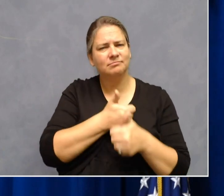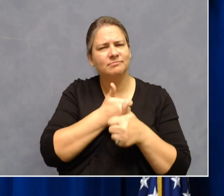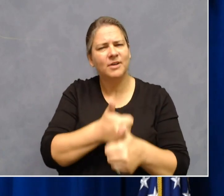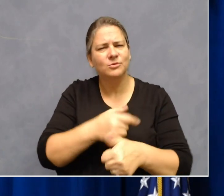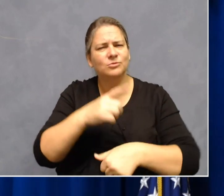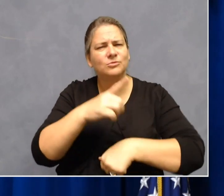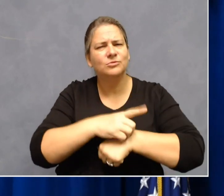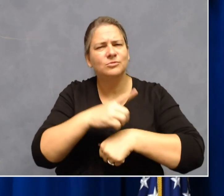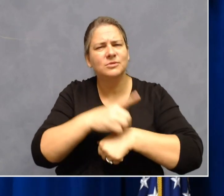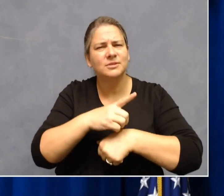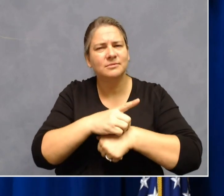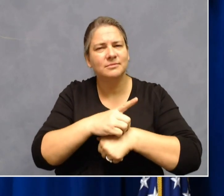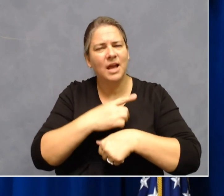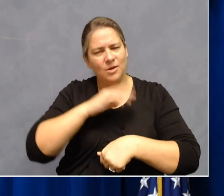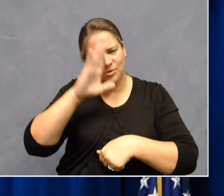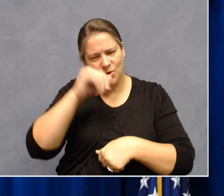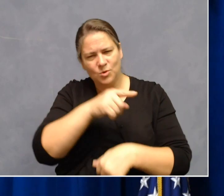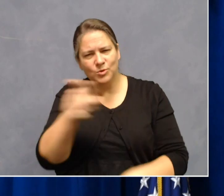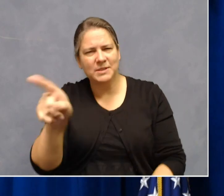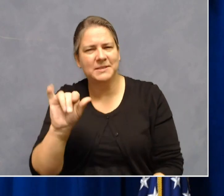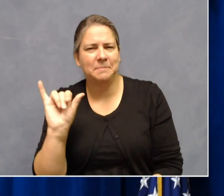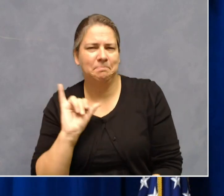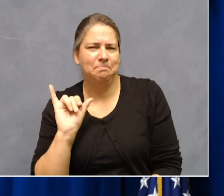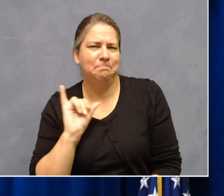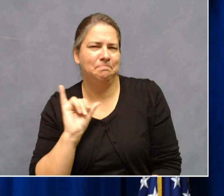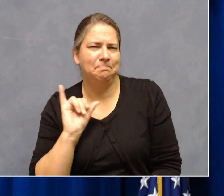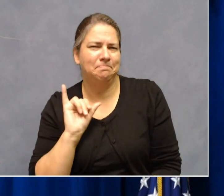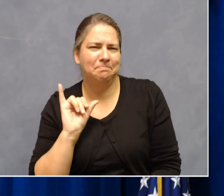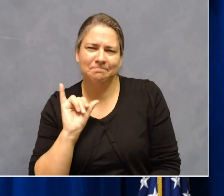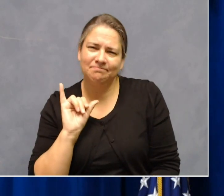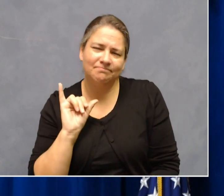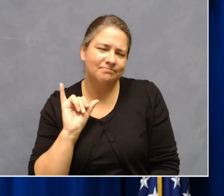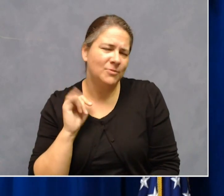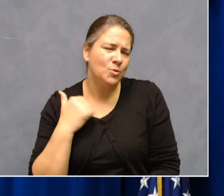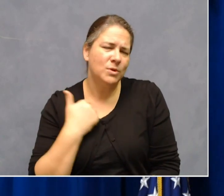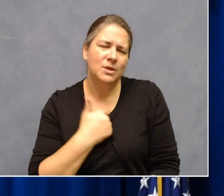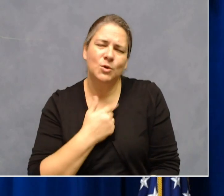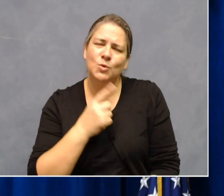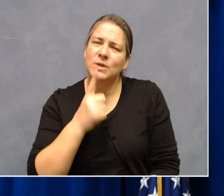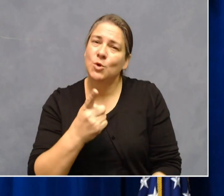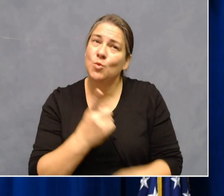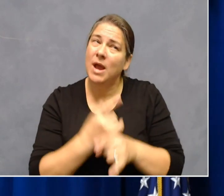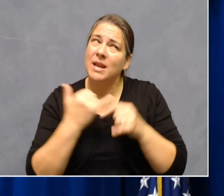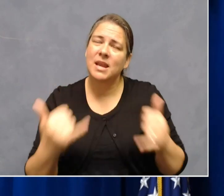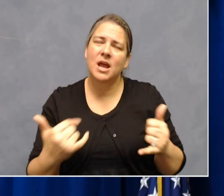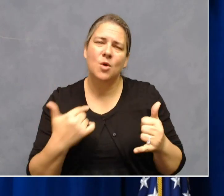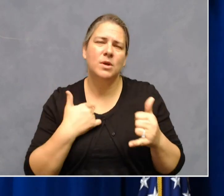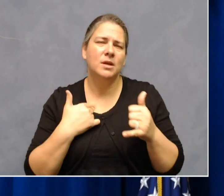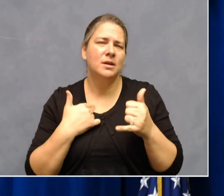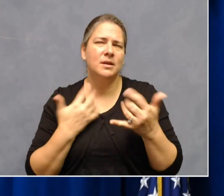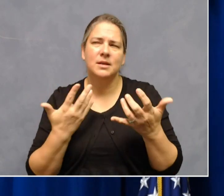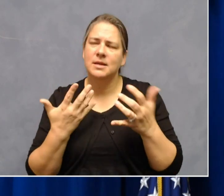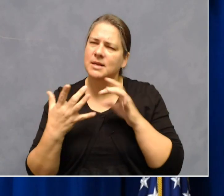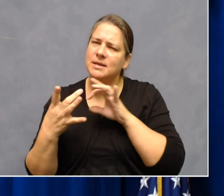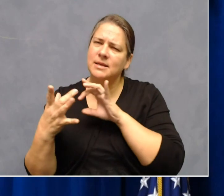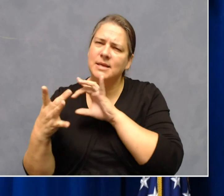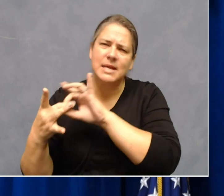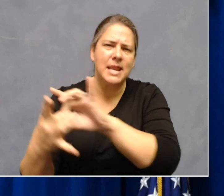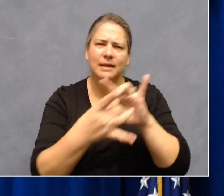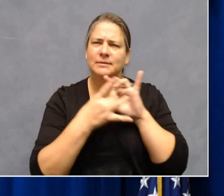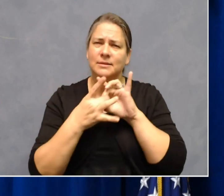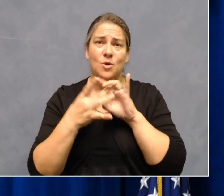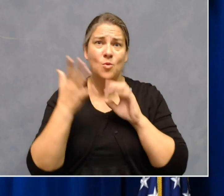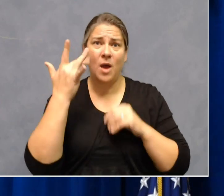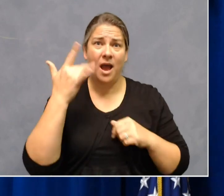you do too. We are so connected right now. When a virus jumps from one of us to